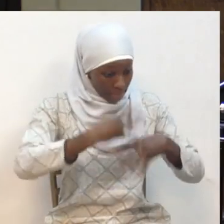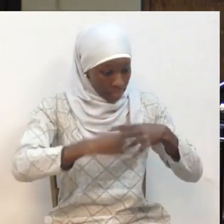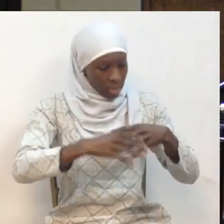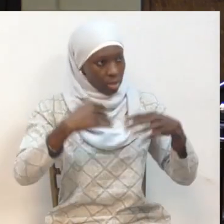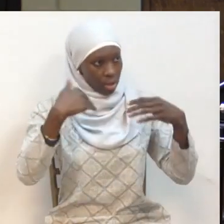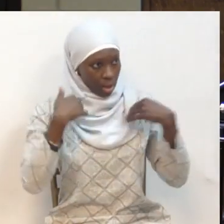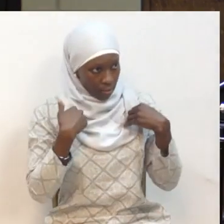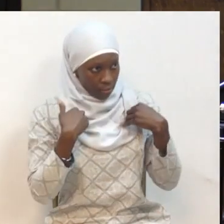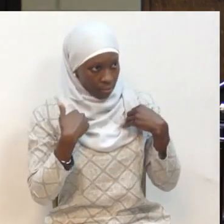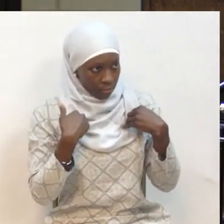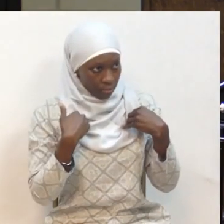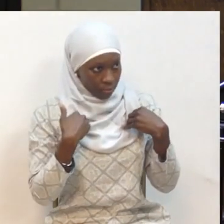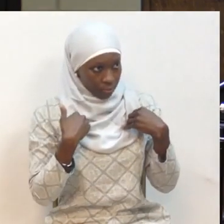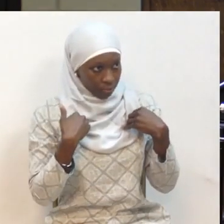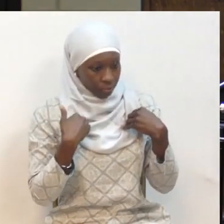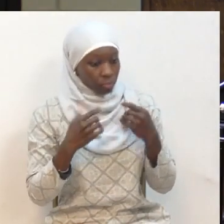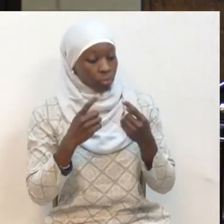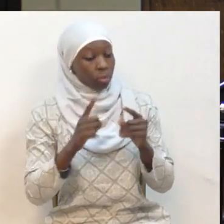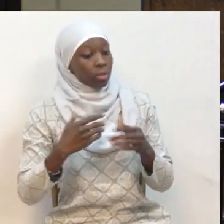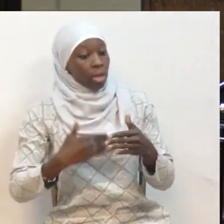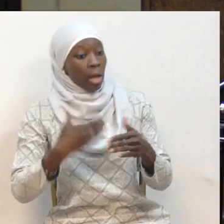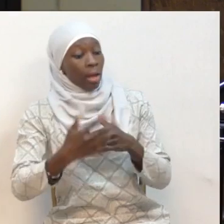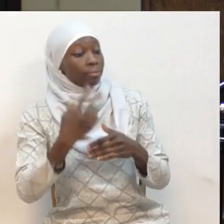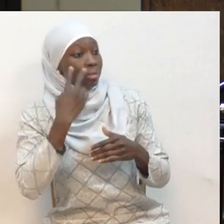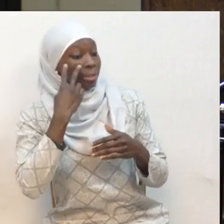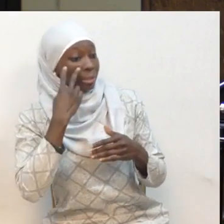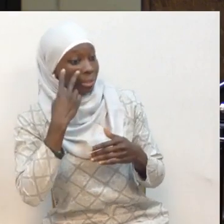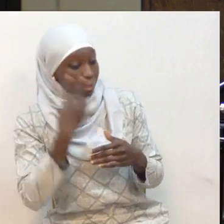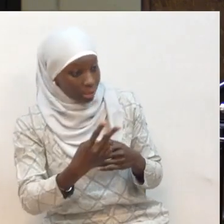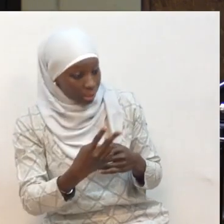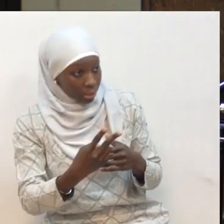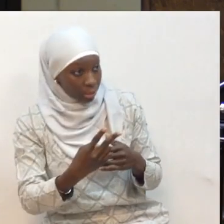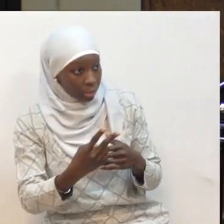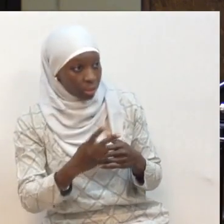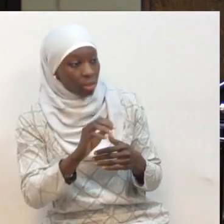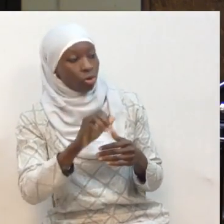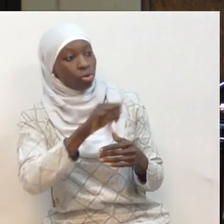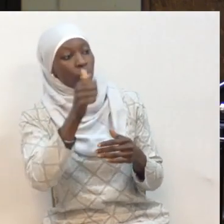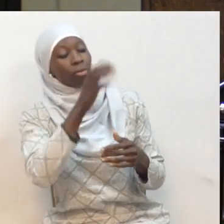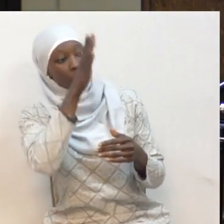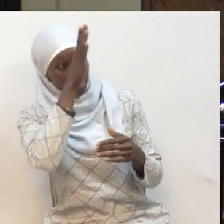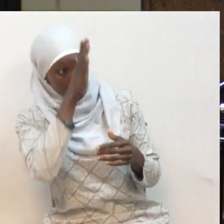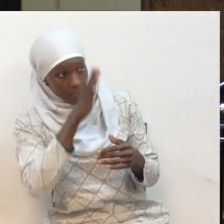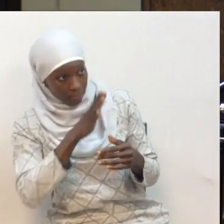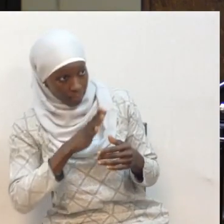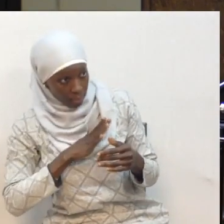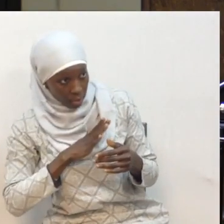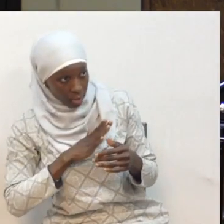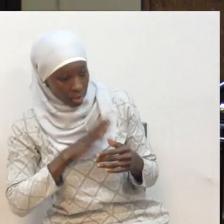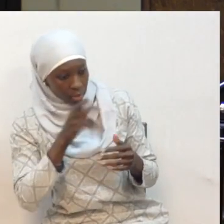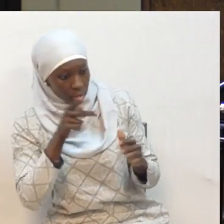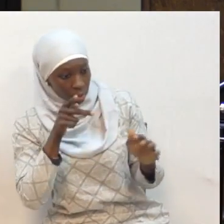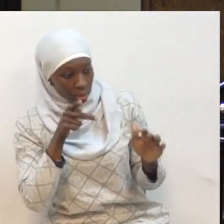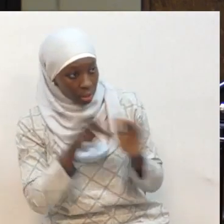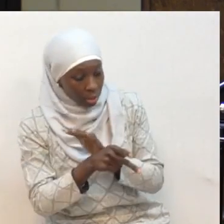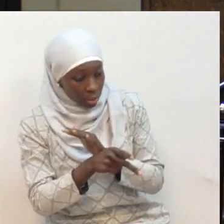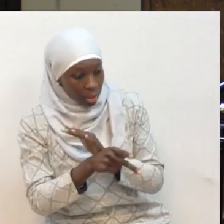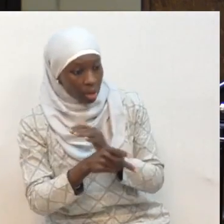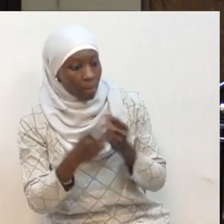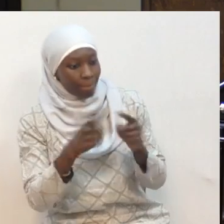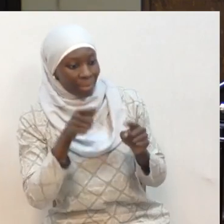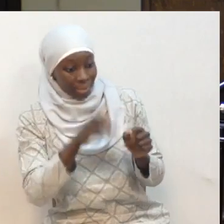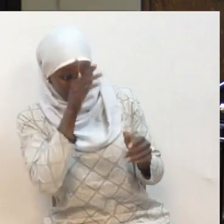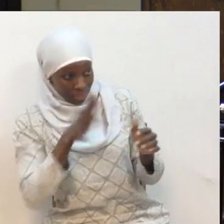when he was killed, radiallahu anhu arda, and he looked very much like the Prophet sallallahu alaihi wasallam.